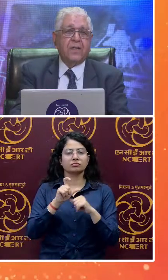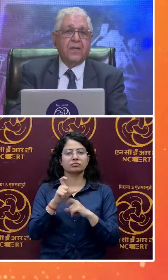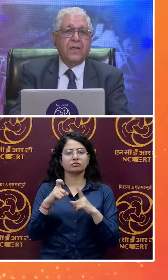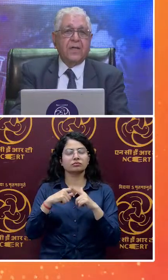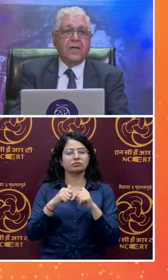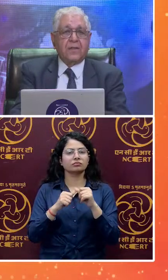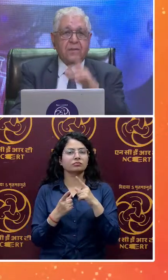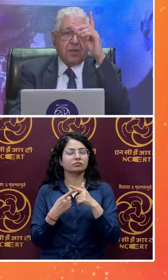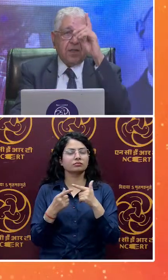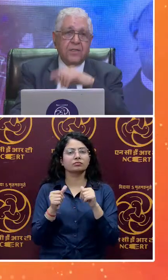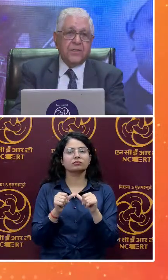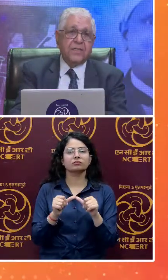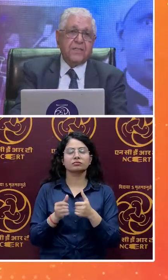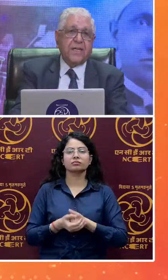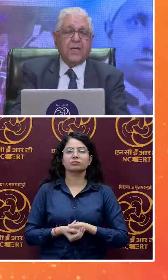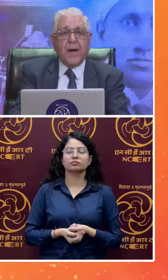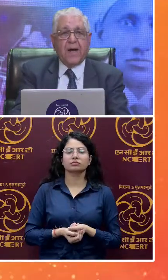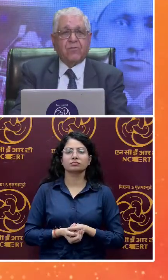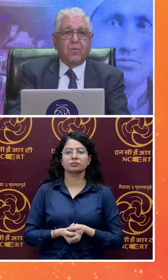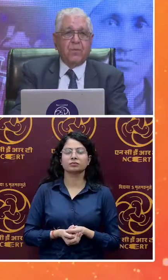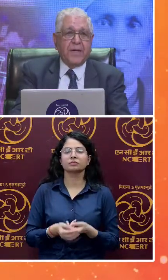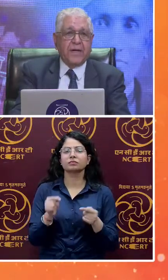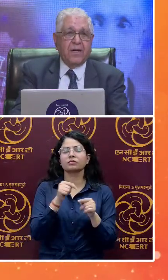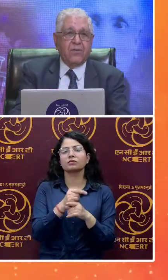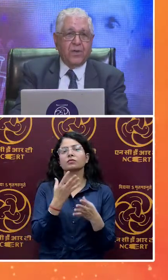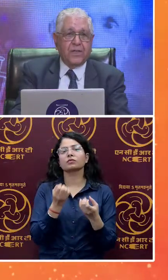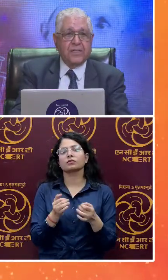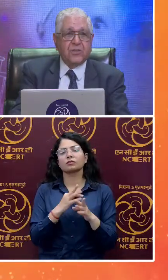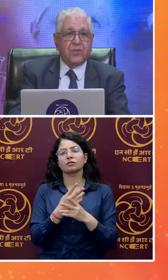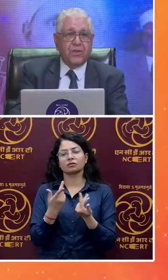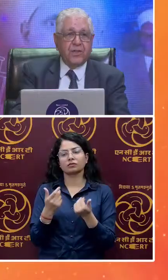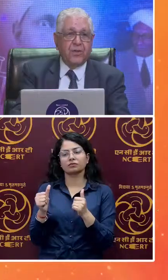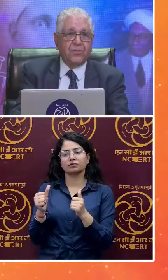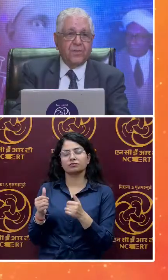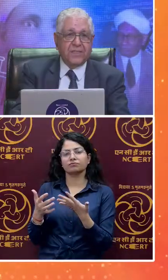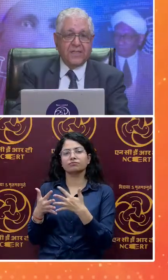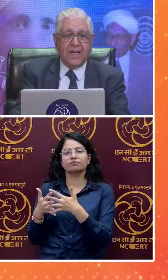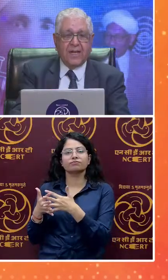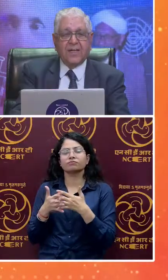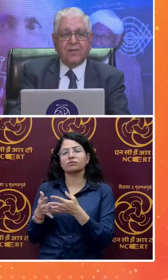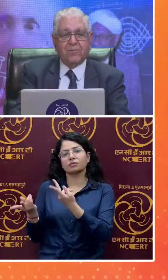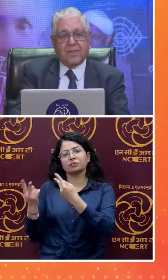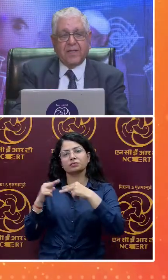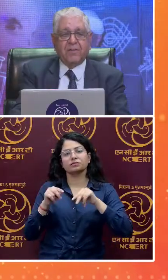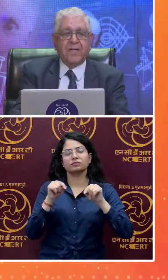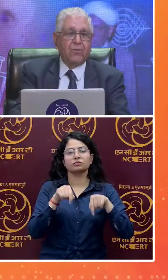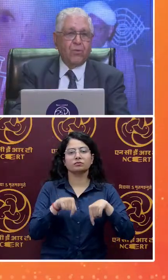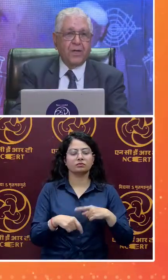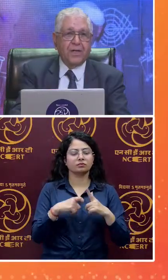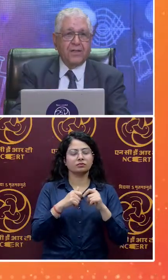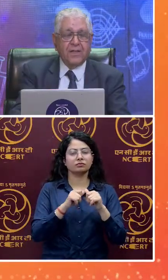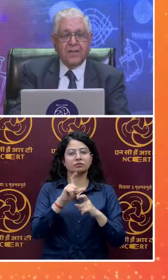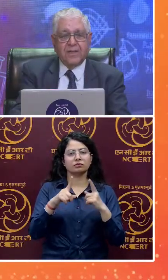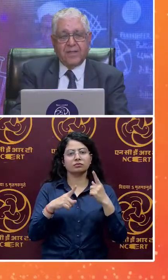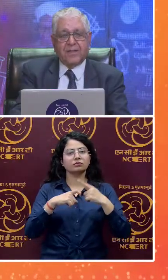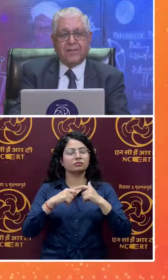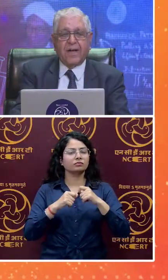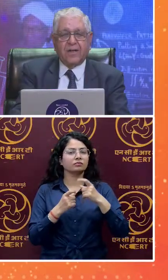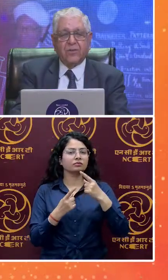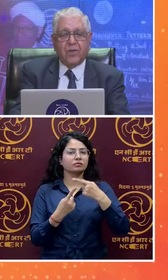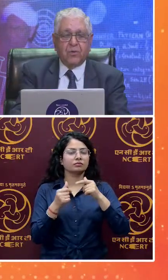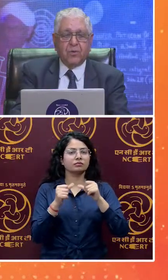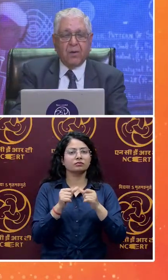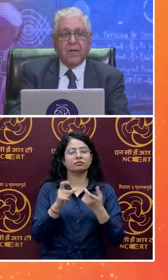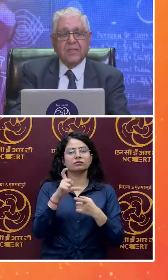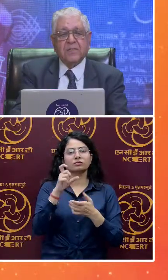to get Chandrasekhar back from America for his Institute of Nuclear Physics in Calcutta, but A.V. Hill wanted